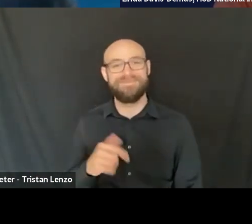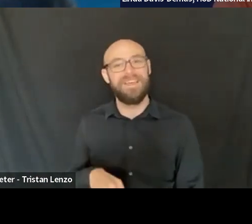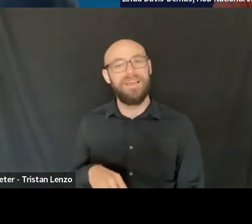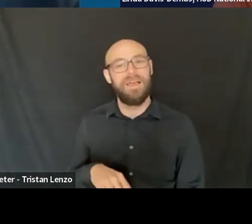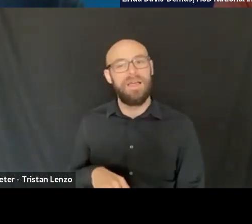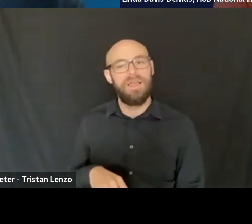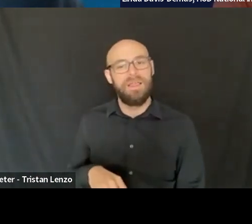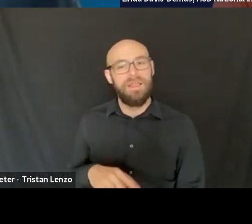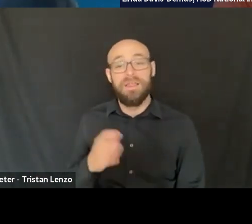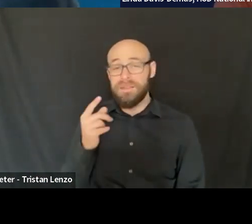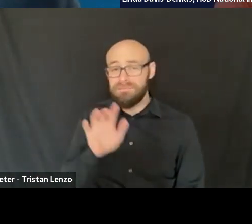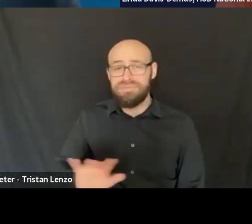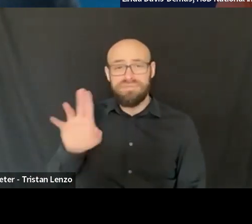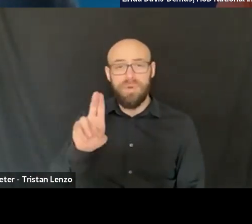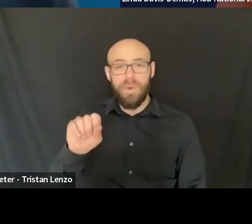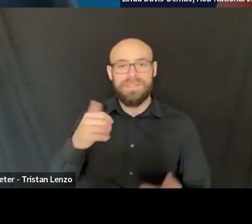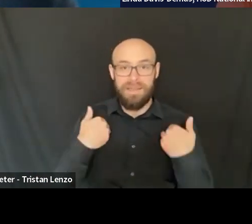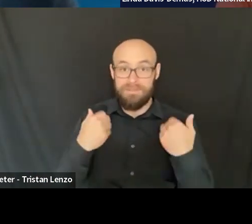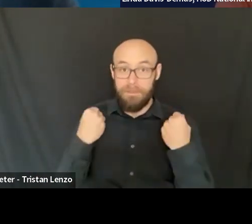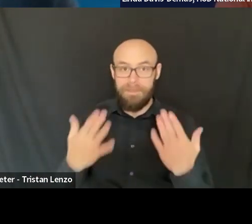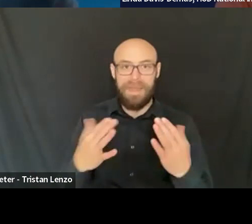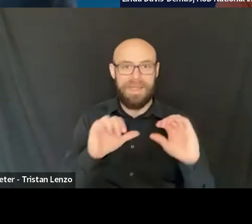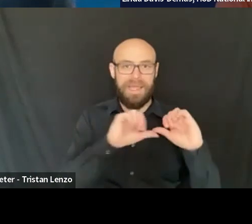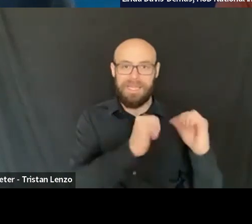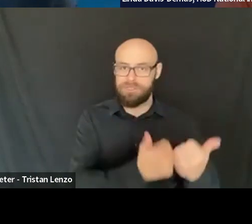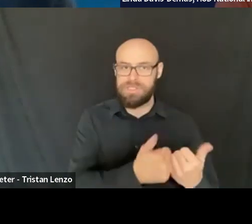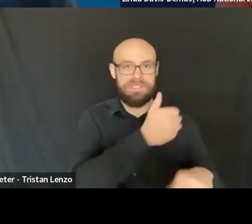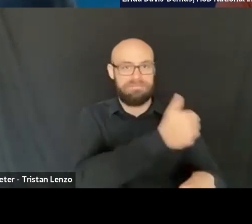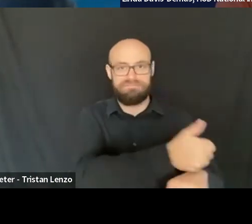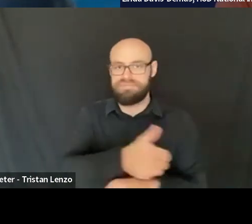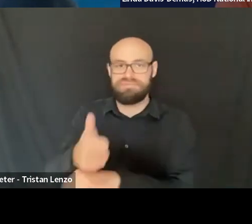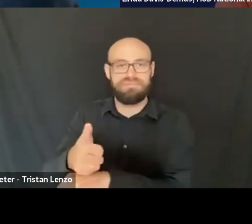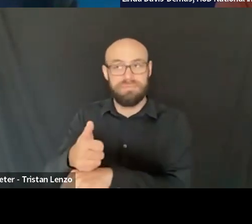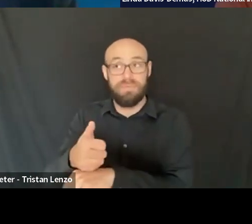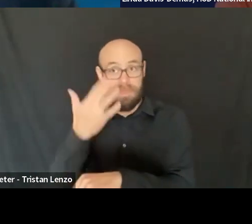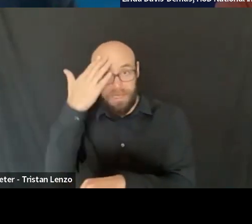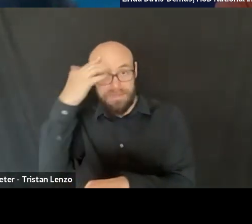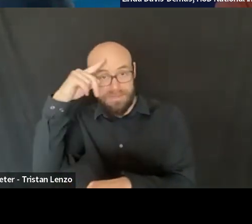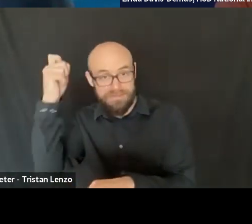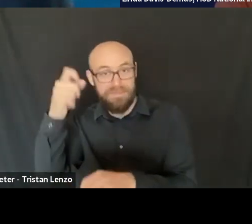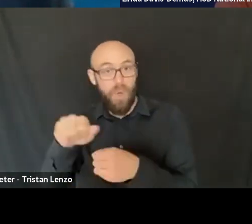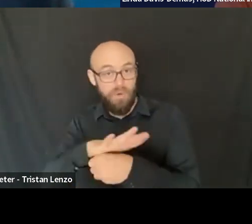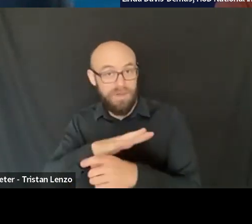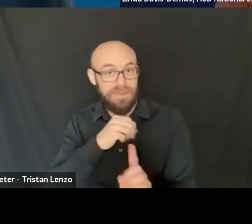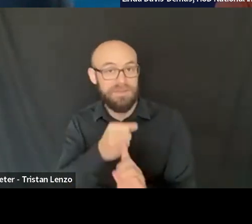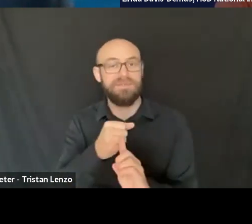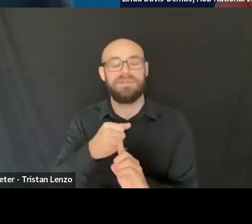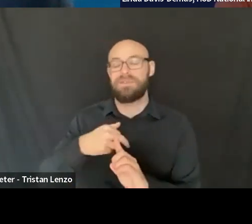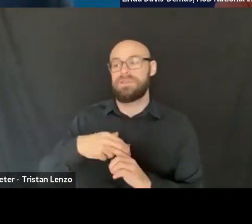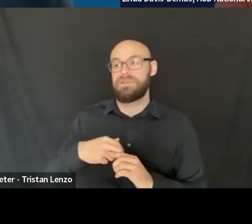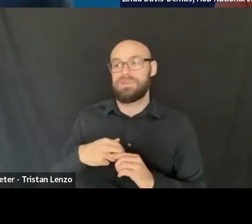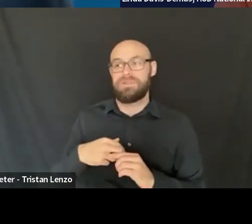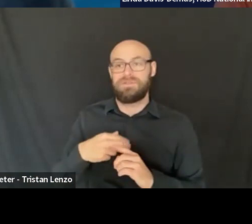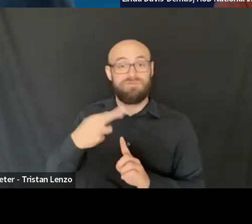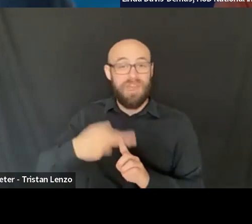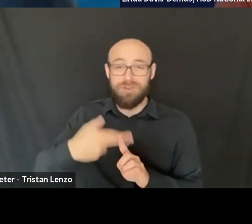country that, due to the pandemic and the struggles that we saw with renters, with the reduction of income and the hardships that they